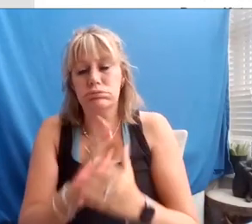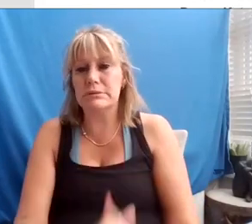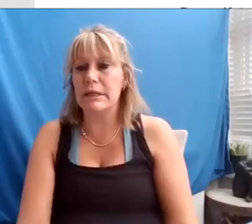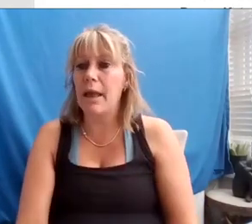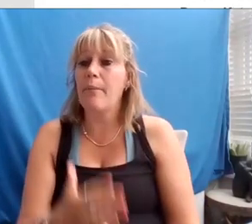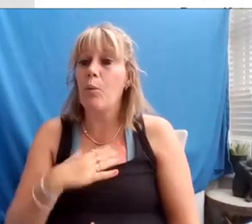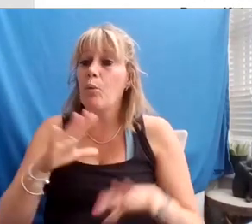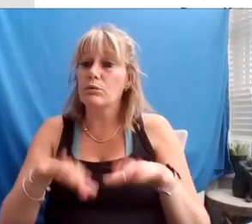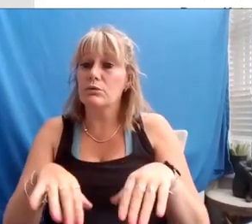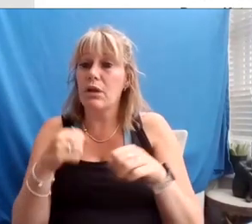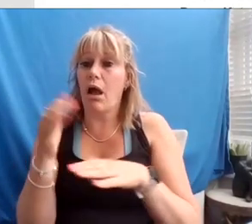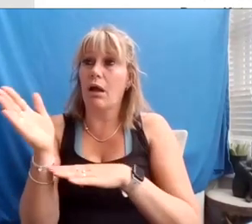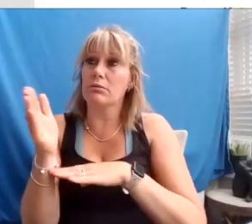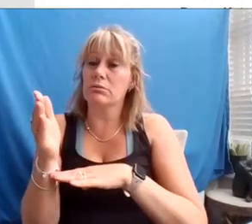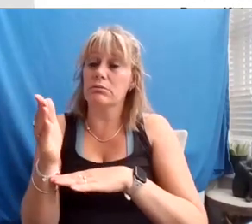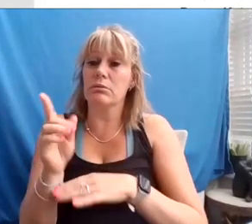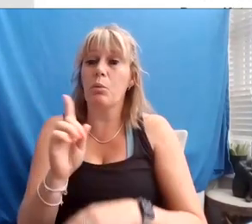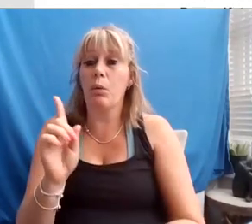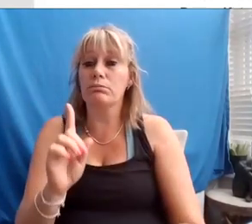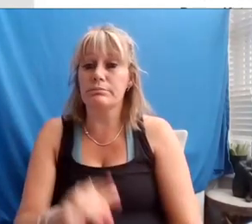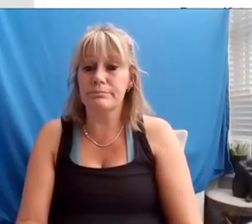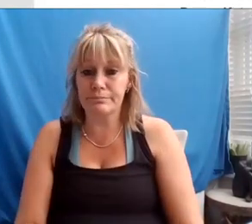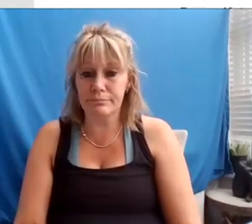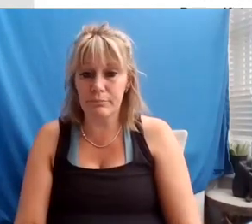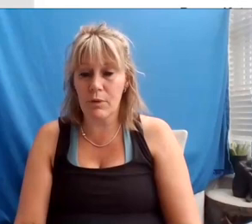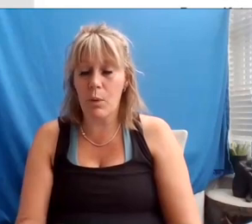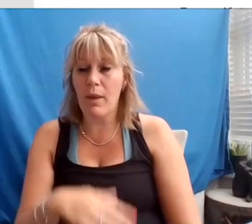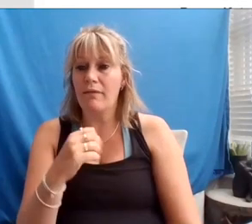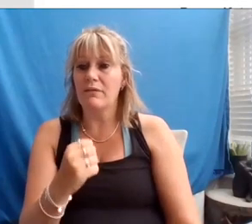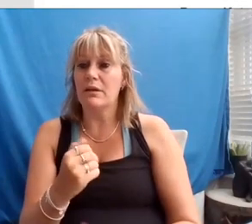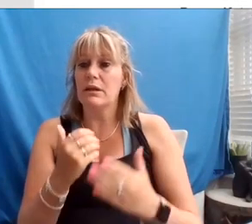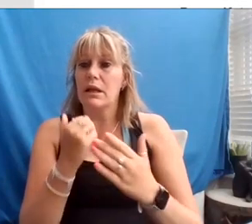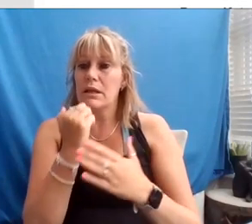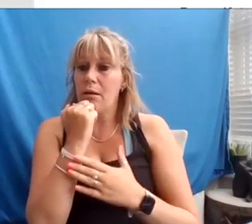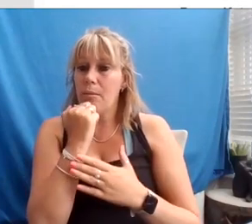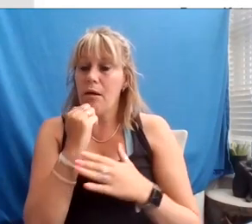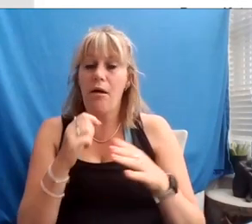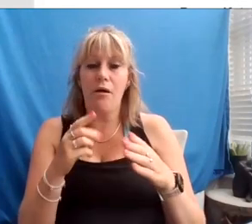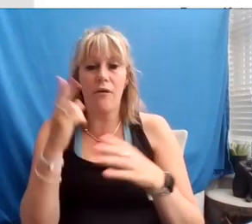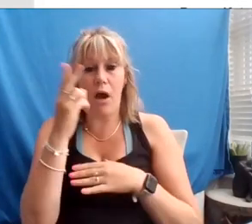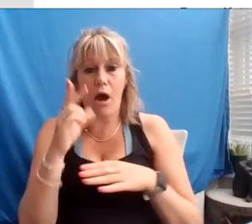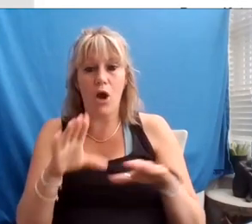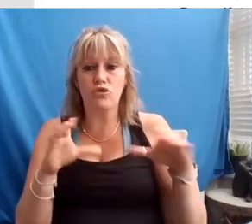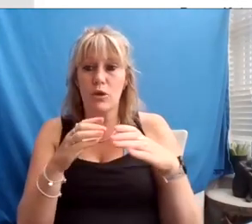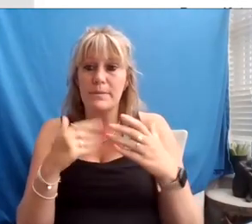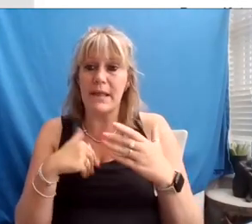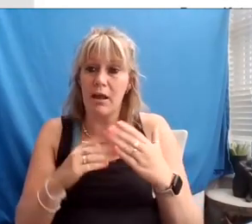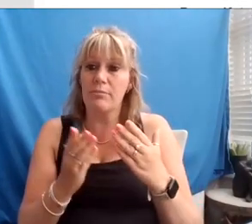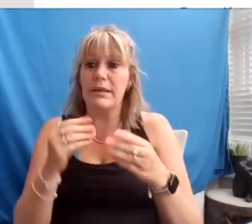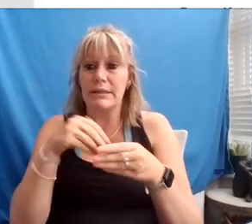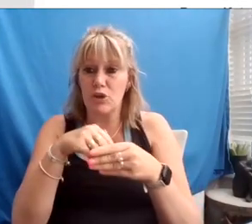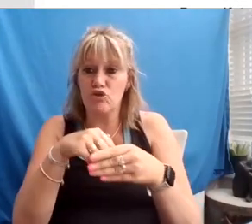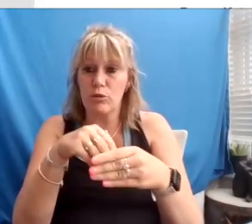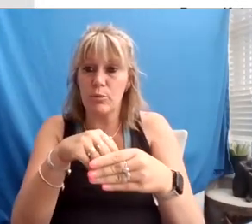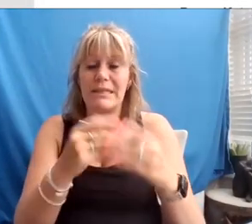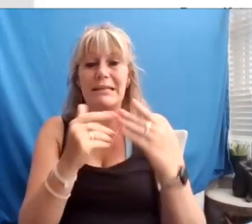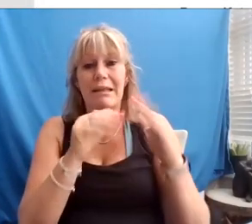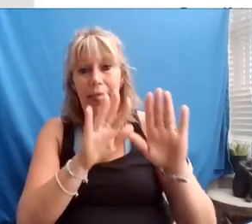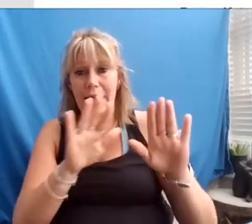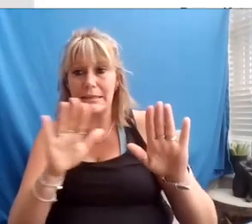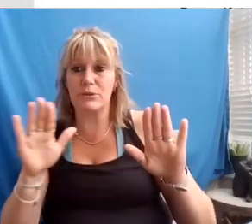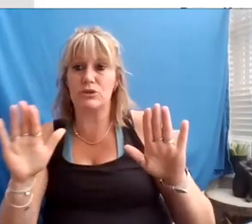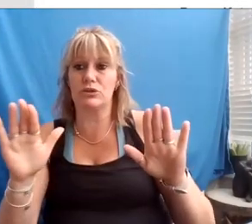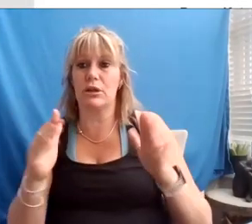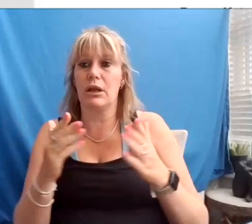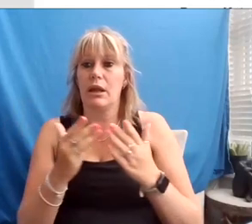start that we've got a number of art groups as well as individuals who've contributed to the exhibition and